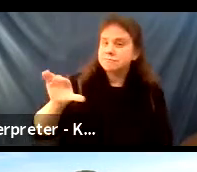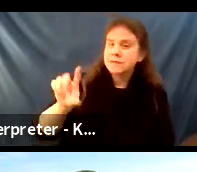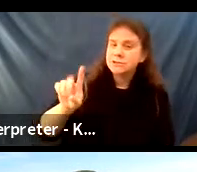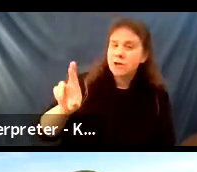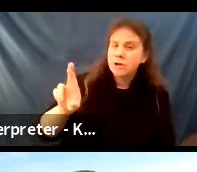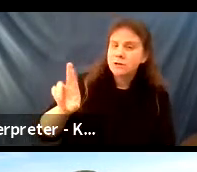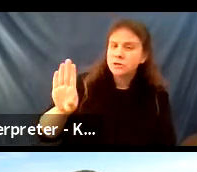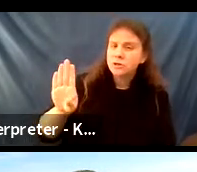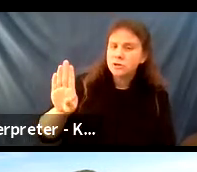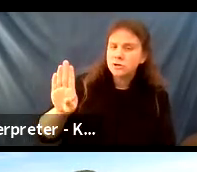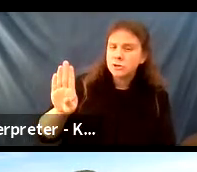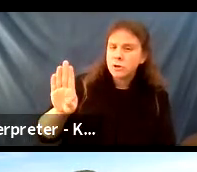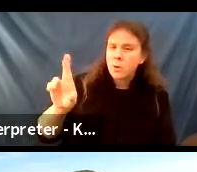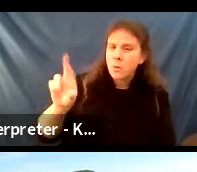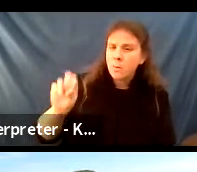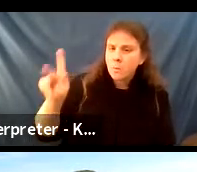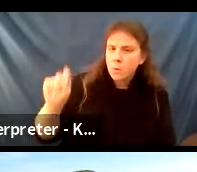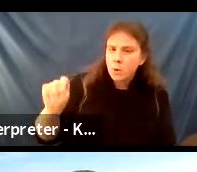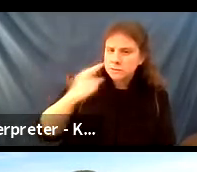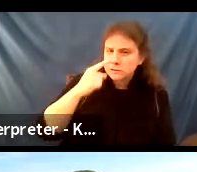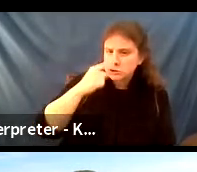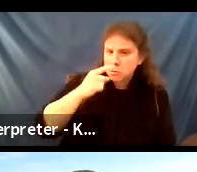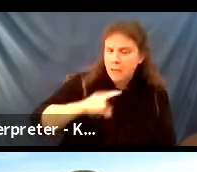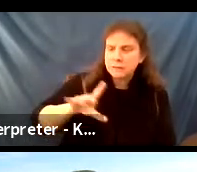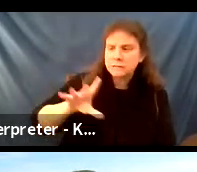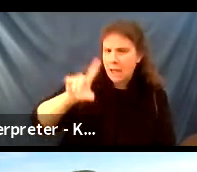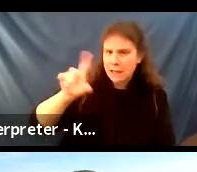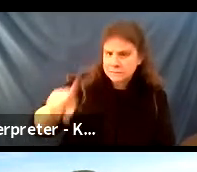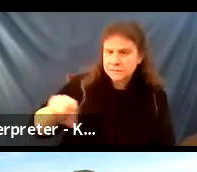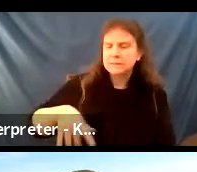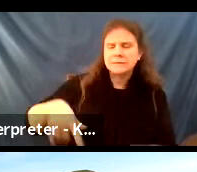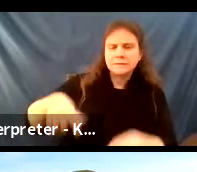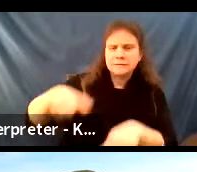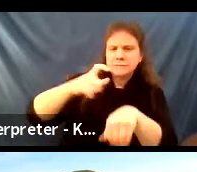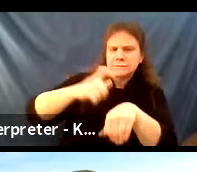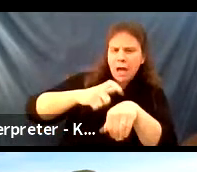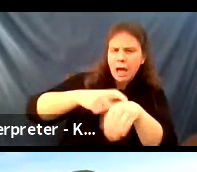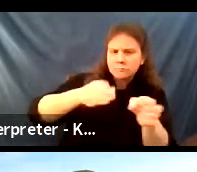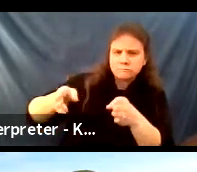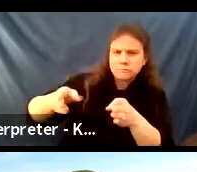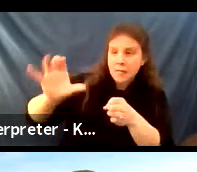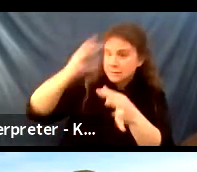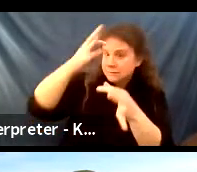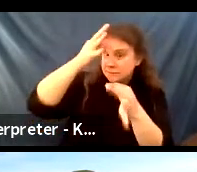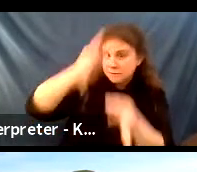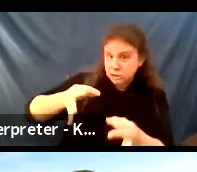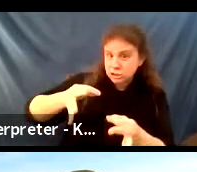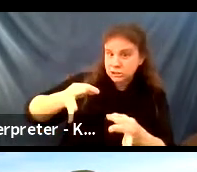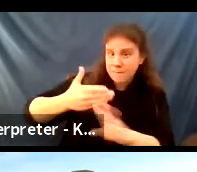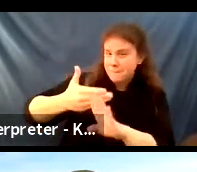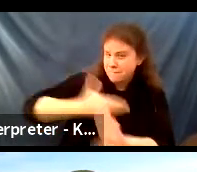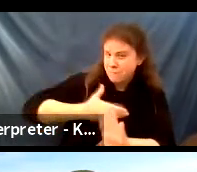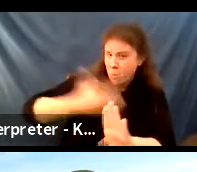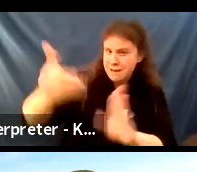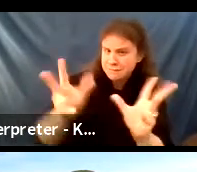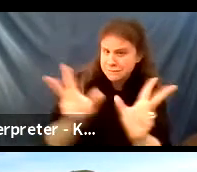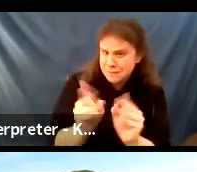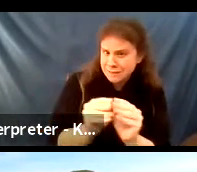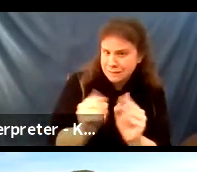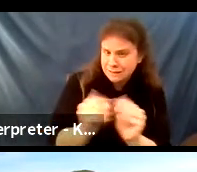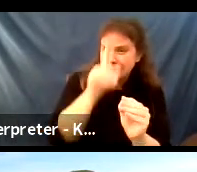as far as timing, will that decision be made prior to us meeting next? Just because I would hope